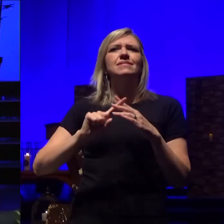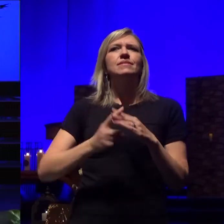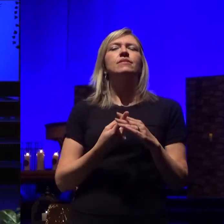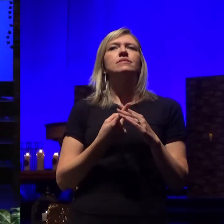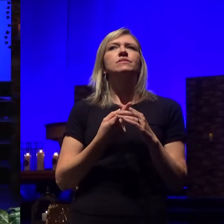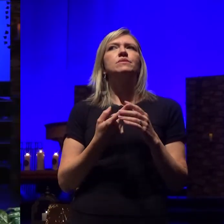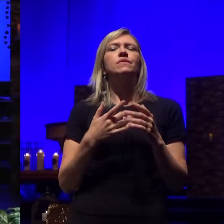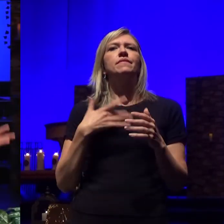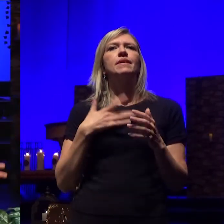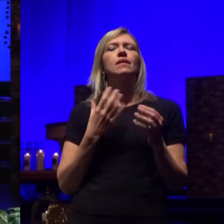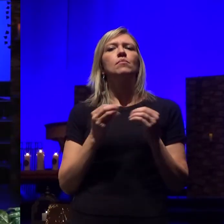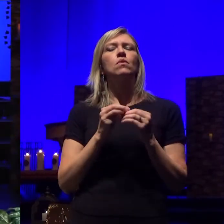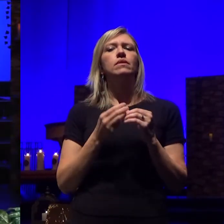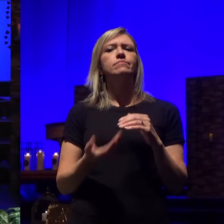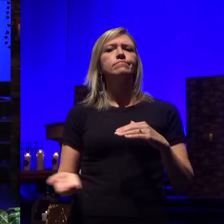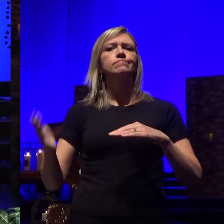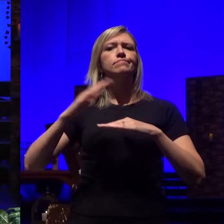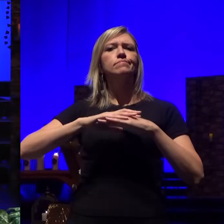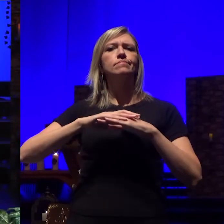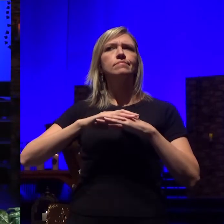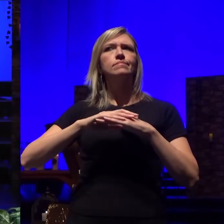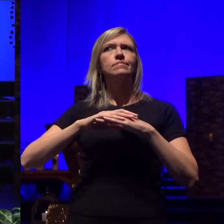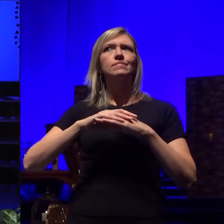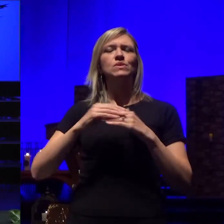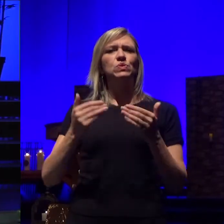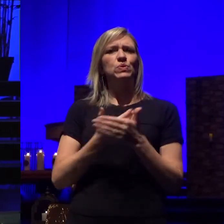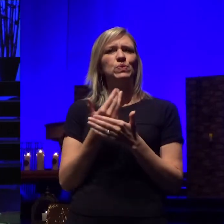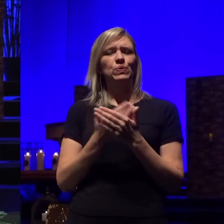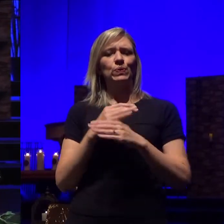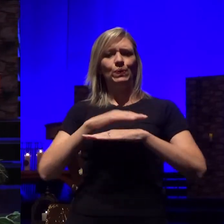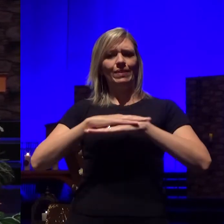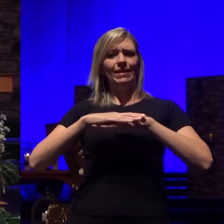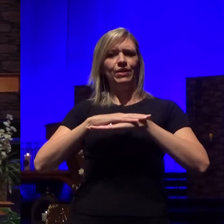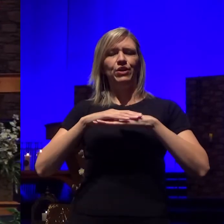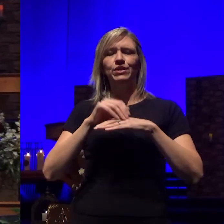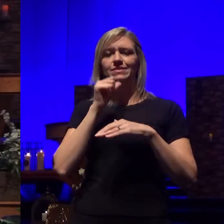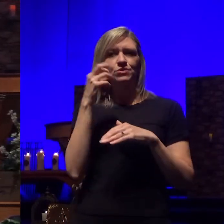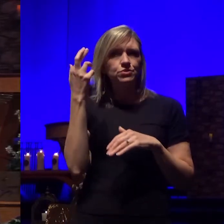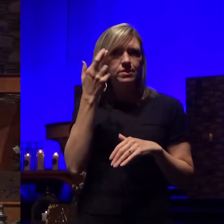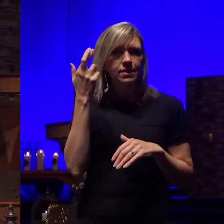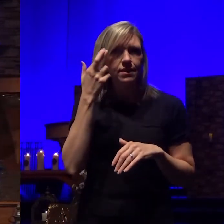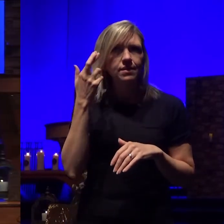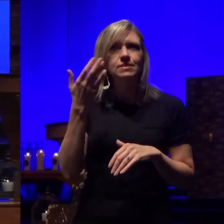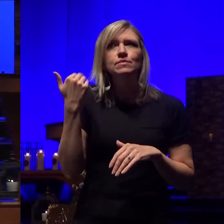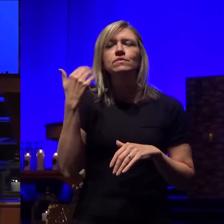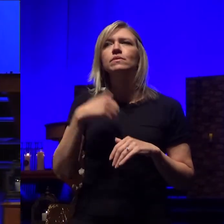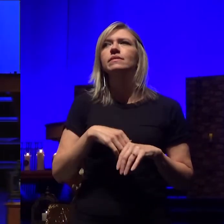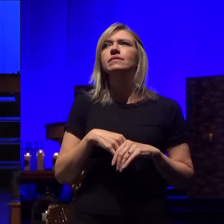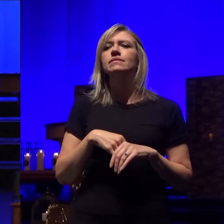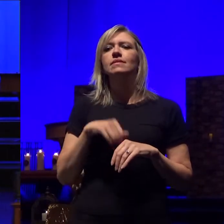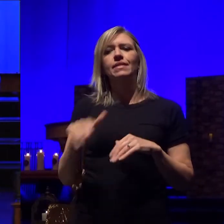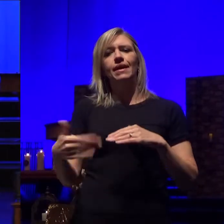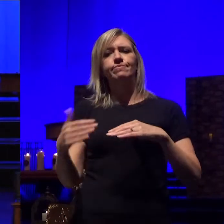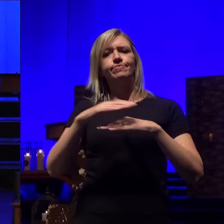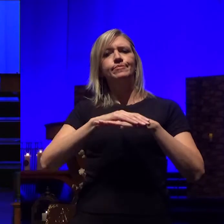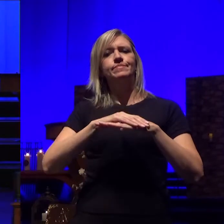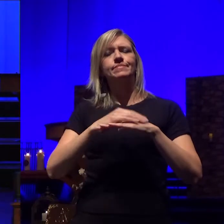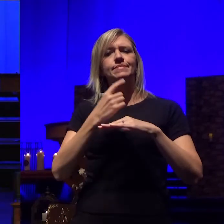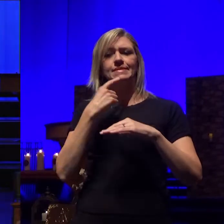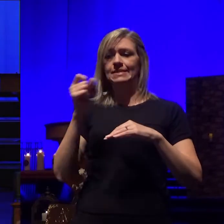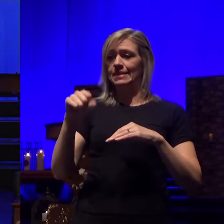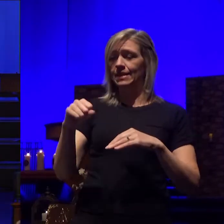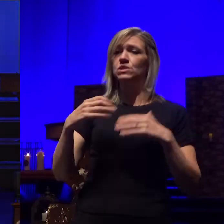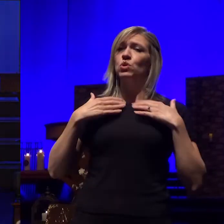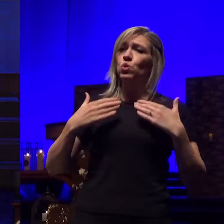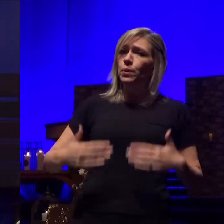add an additional layer to our lives that perhaps we didn't know was there before. It's the layer that says, yes, you're living